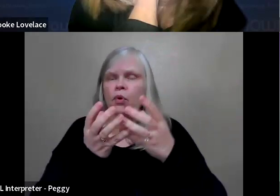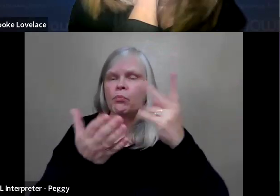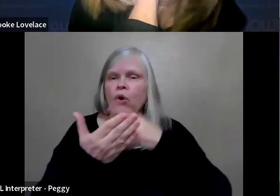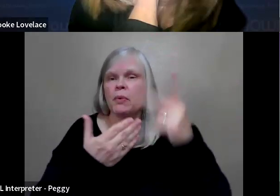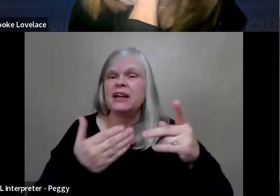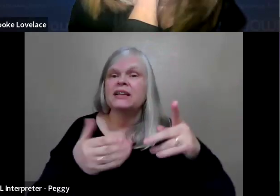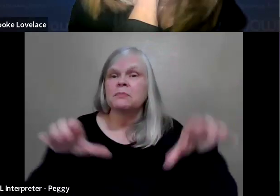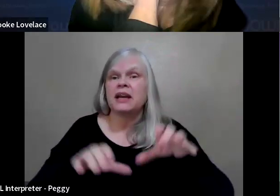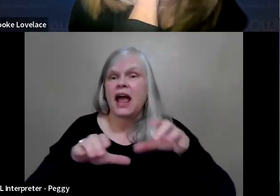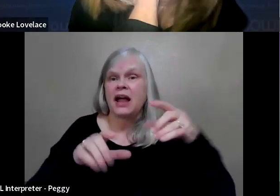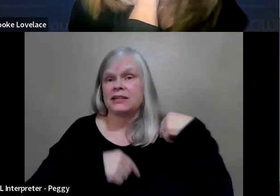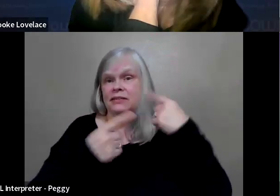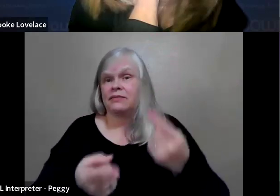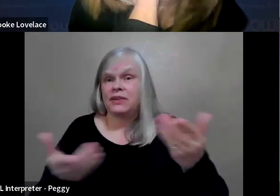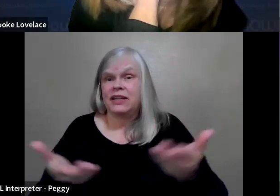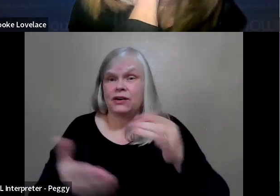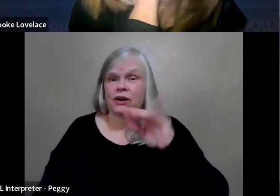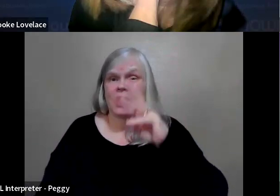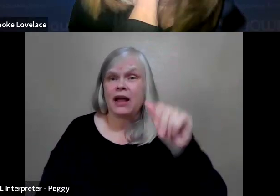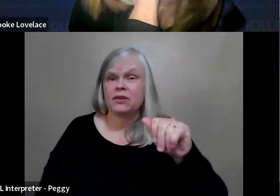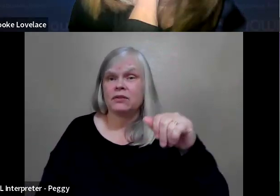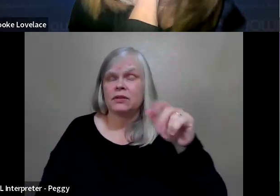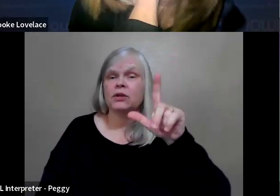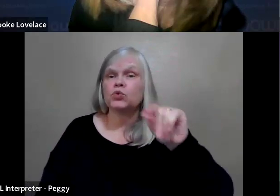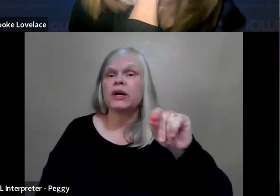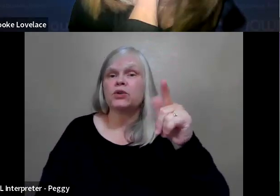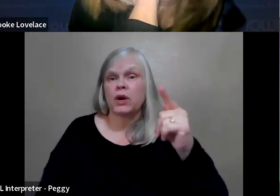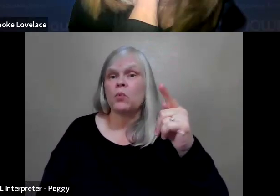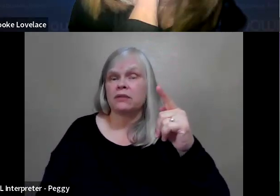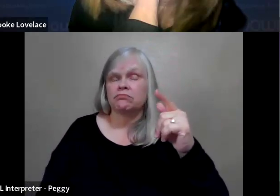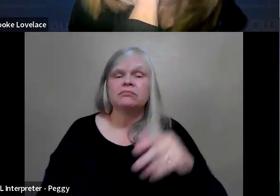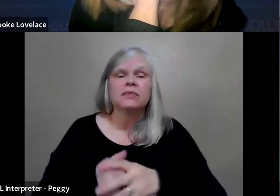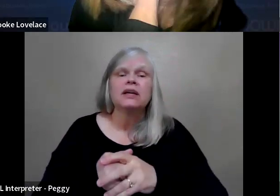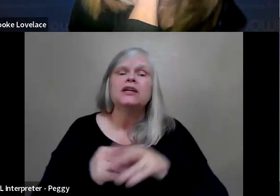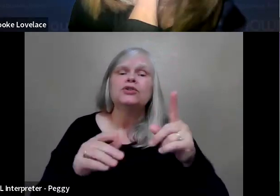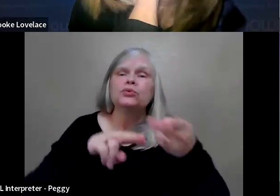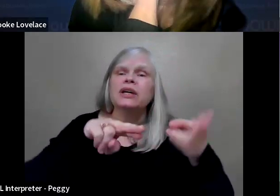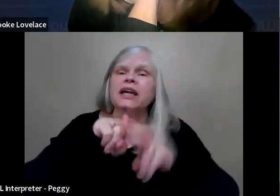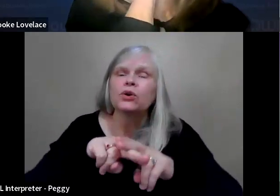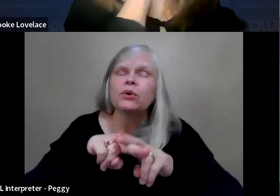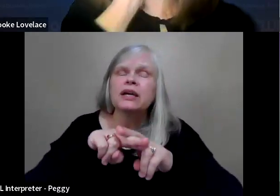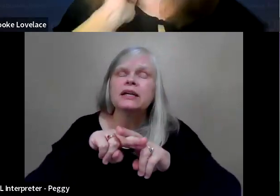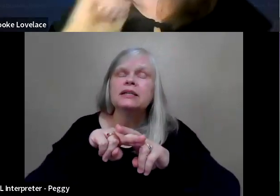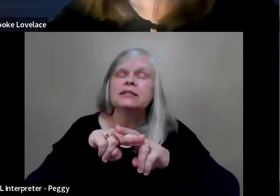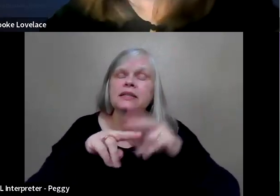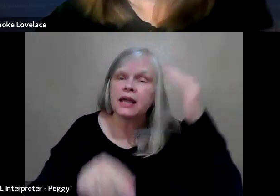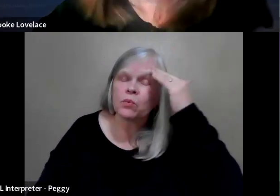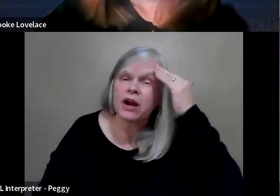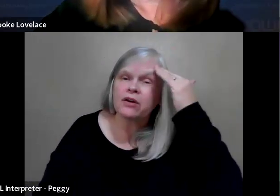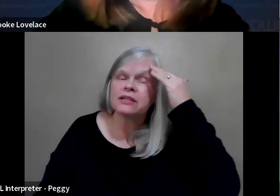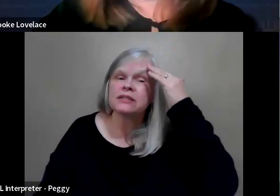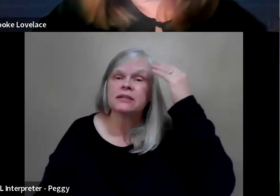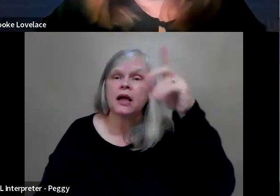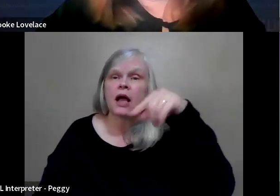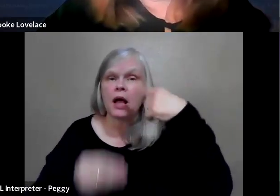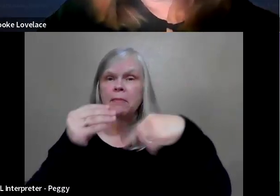since 2021. So the goal is to increase empathy and awareness surrounding dementia and decrease